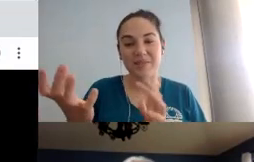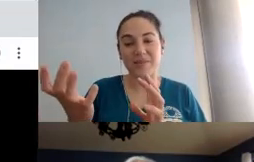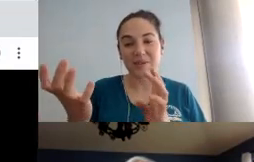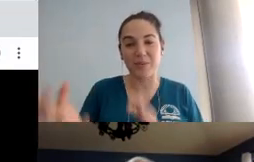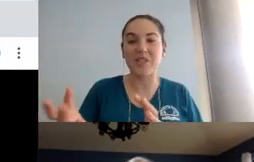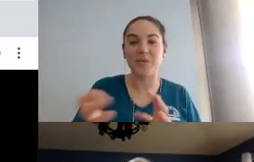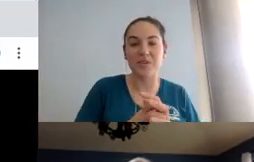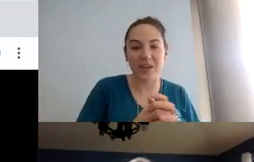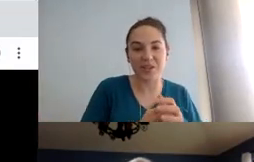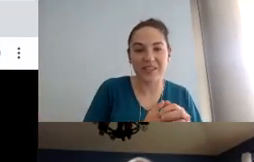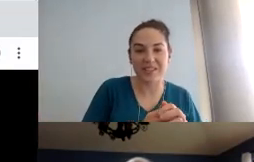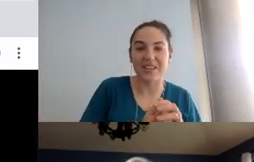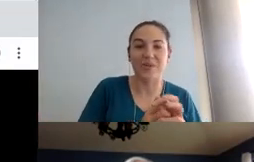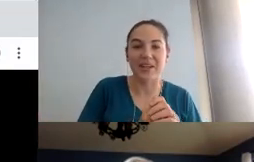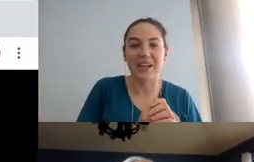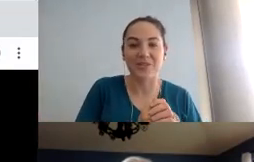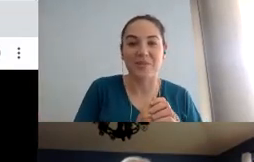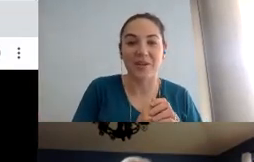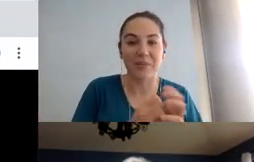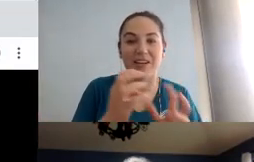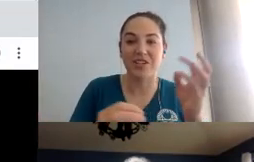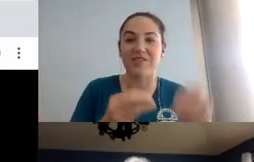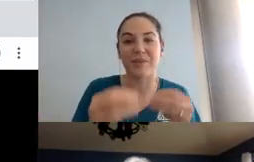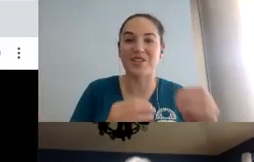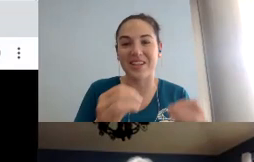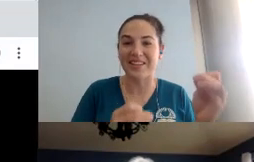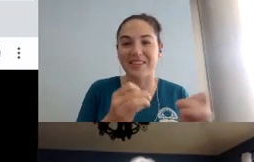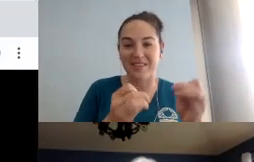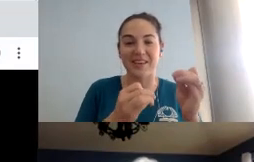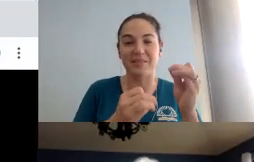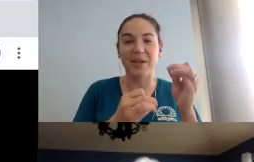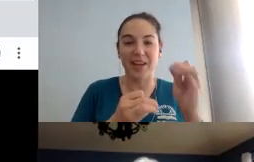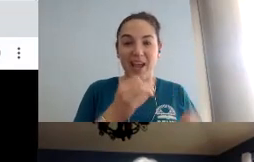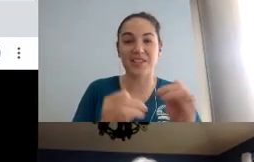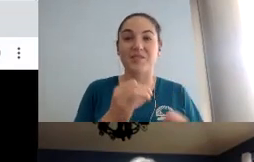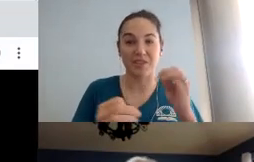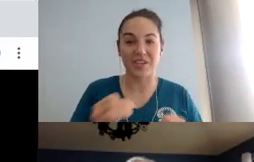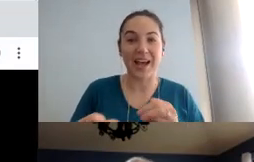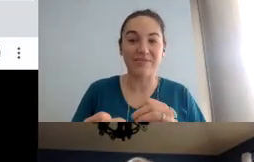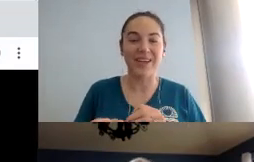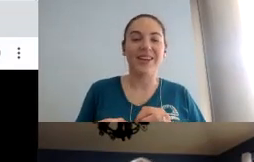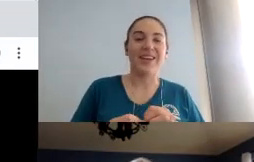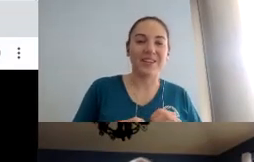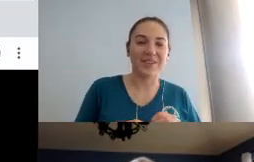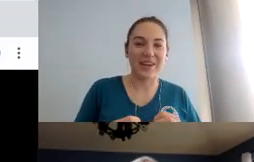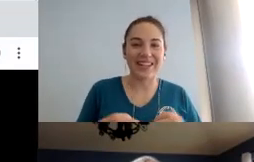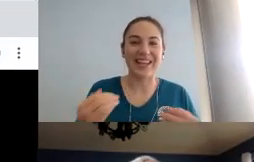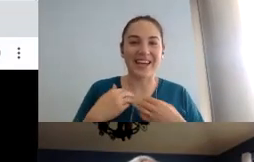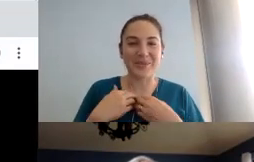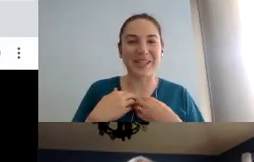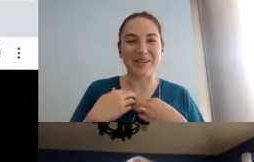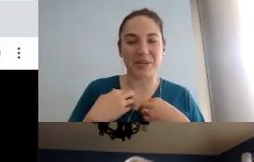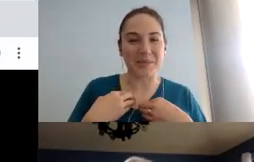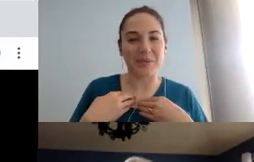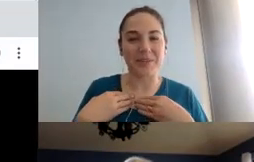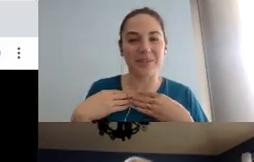recommend principals do actually is they can create a classroom to help manage information and asks for their staff. And so I get added